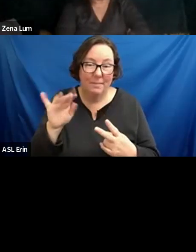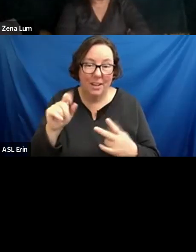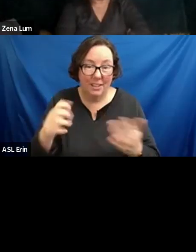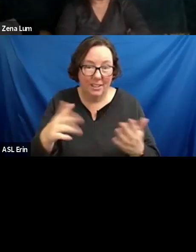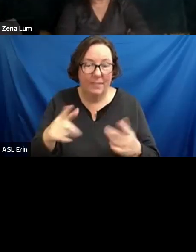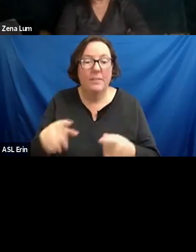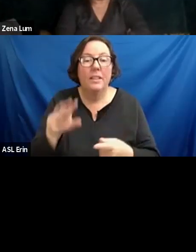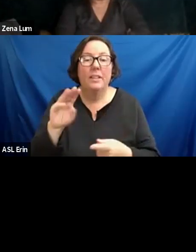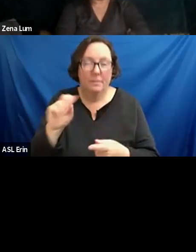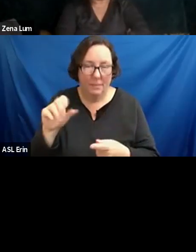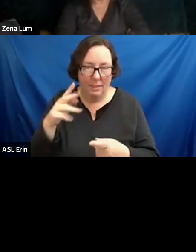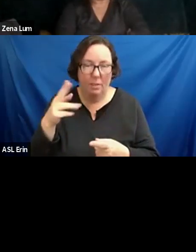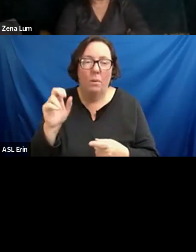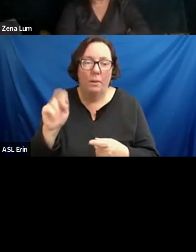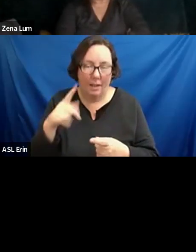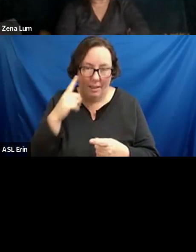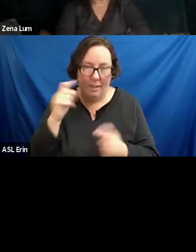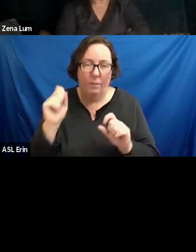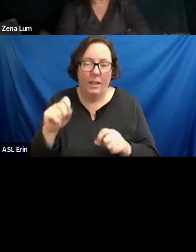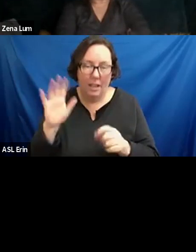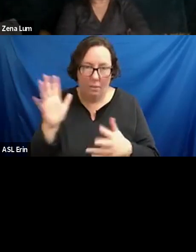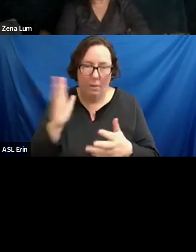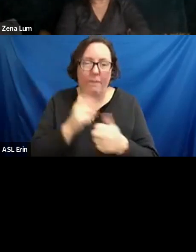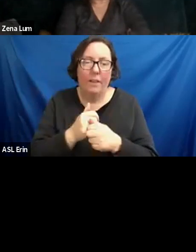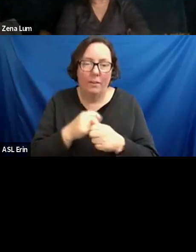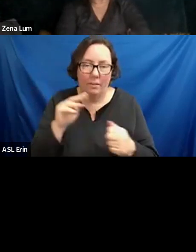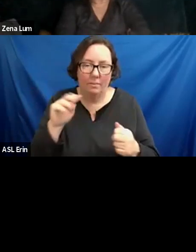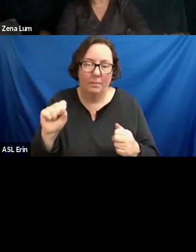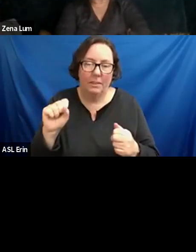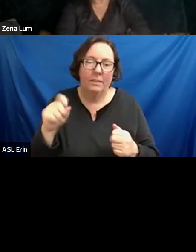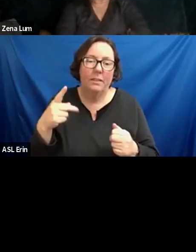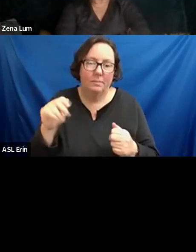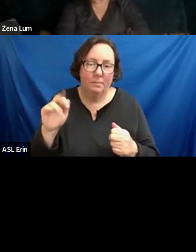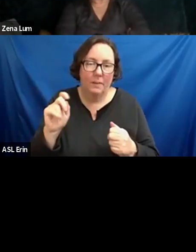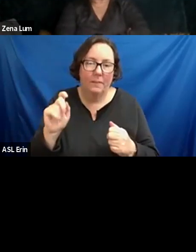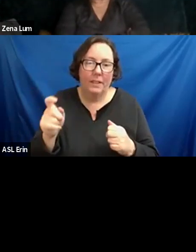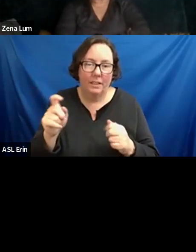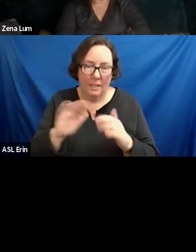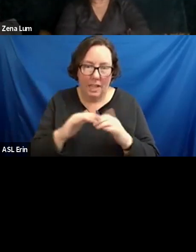I believe we can, and I will follow up with Ms. Parvex on how to get that sent out.